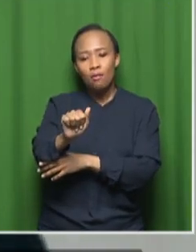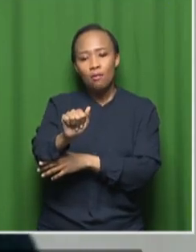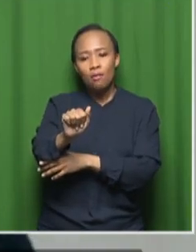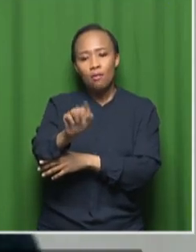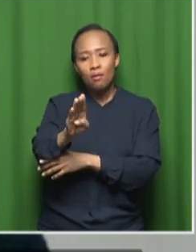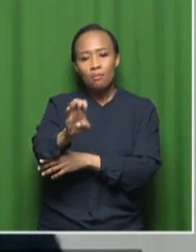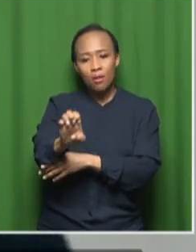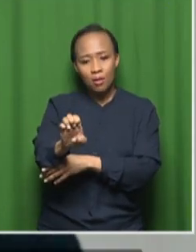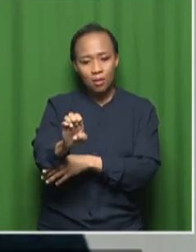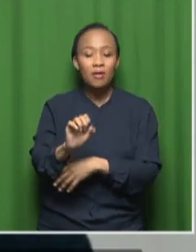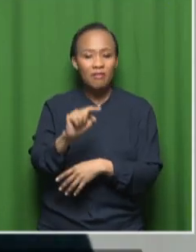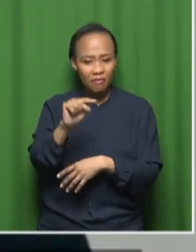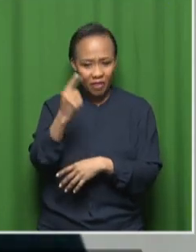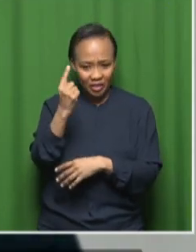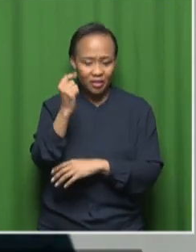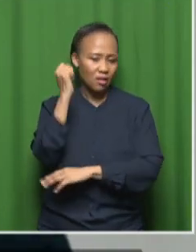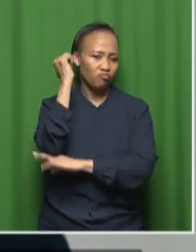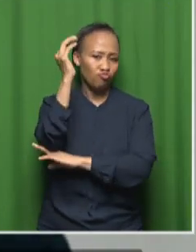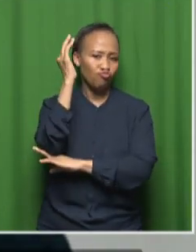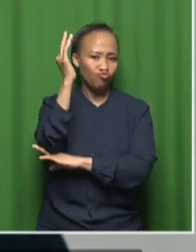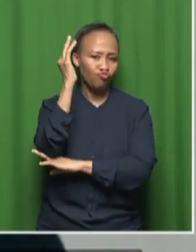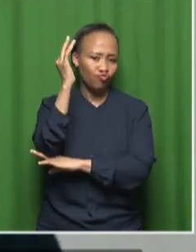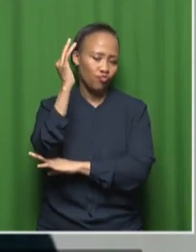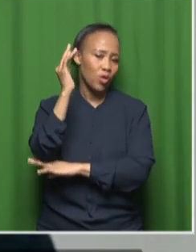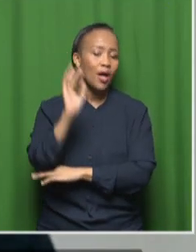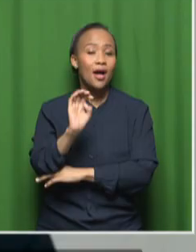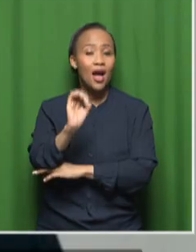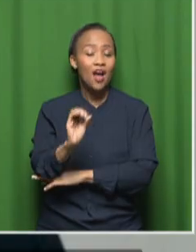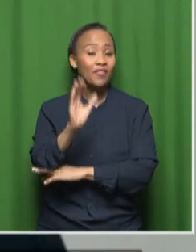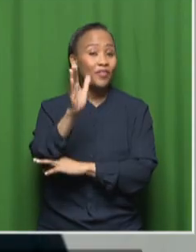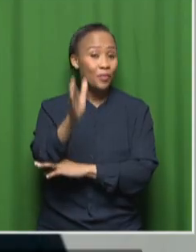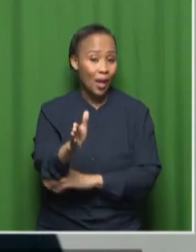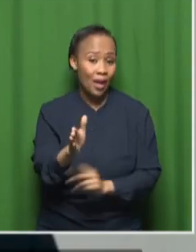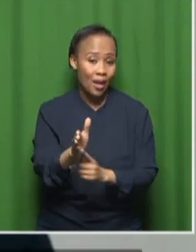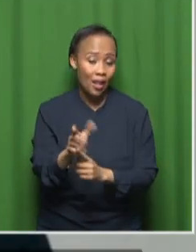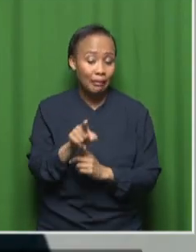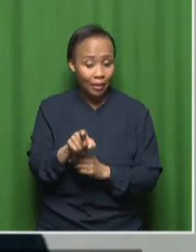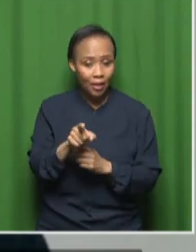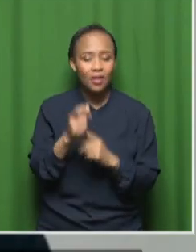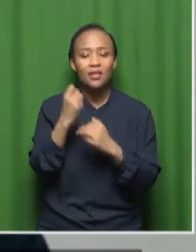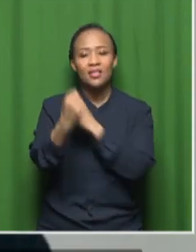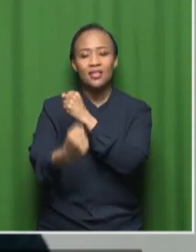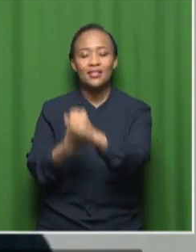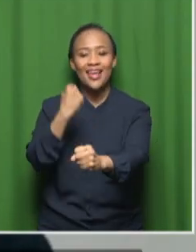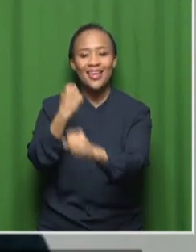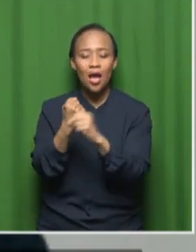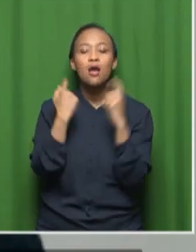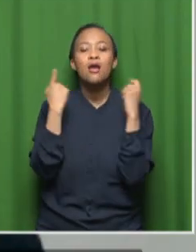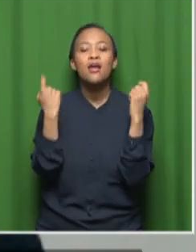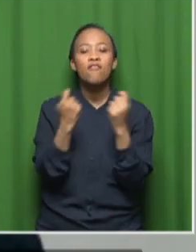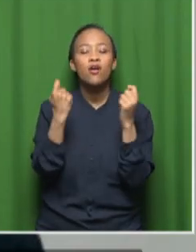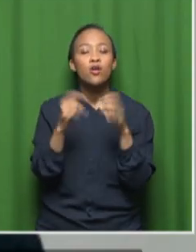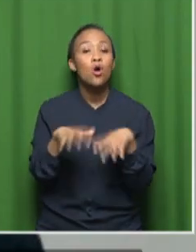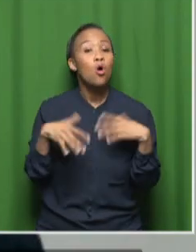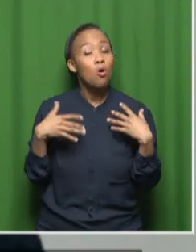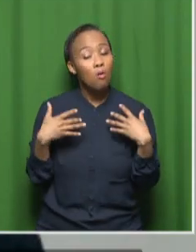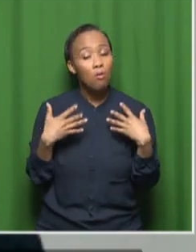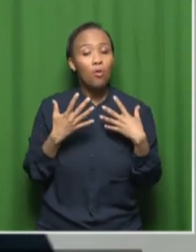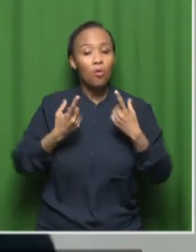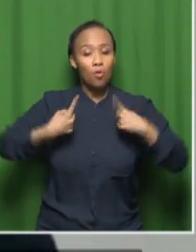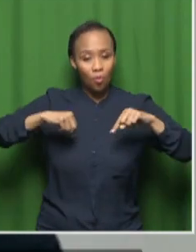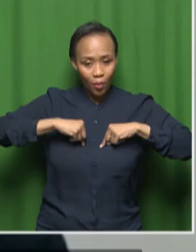Okay. Obviously, as you may have, this will be an annual event of celebrating African composers. Yes.